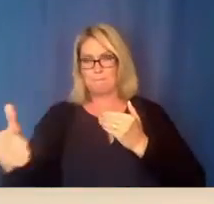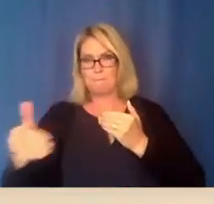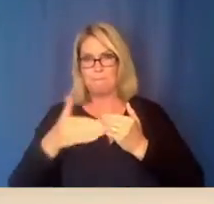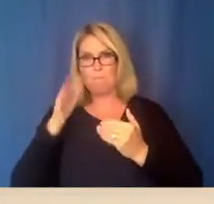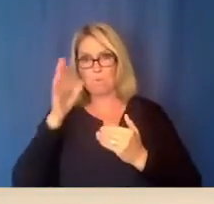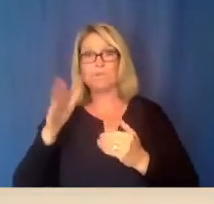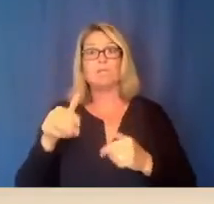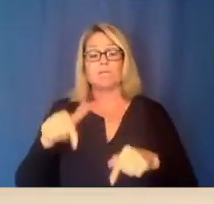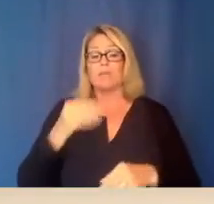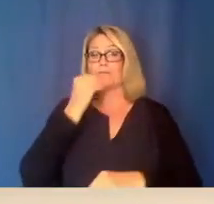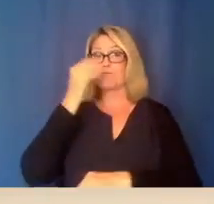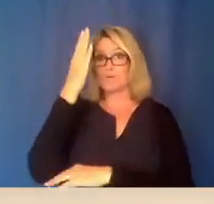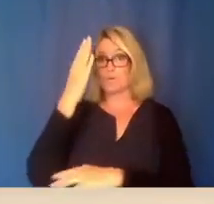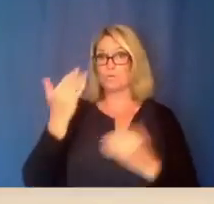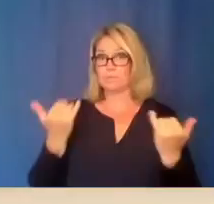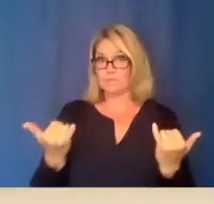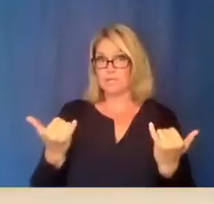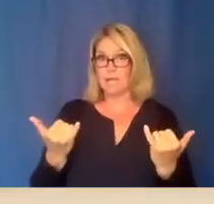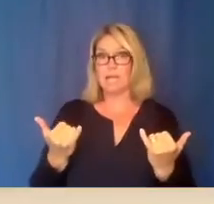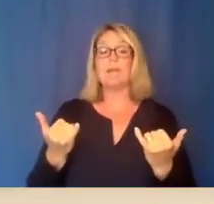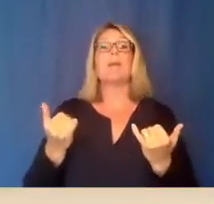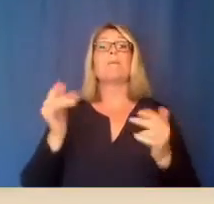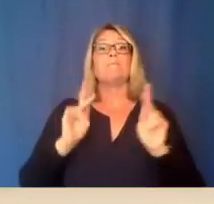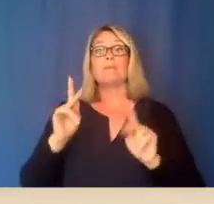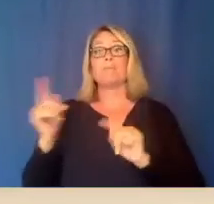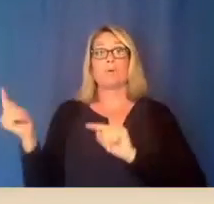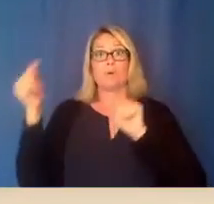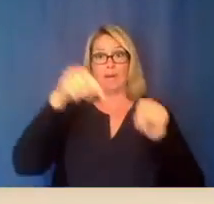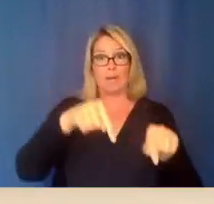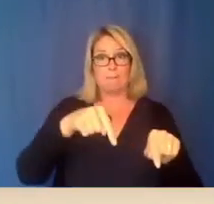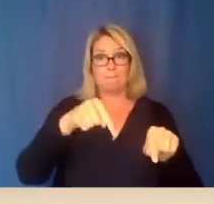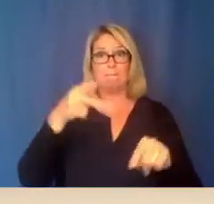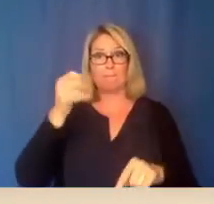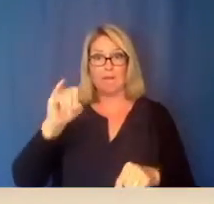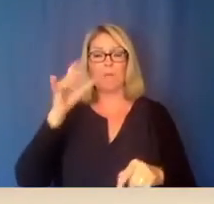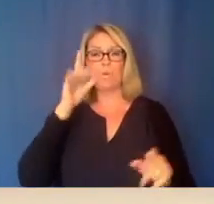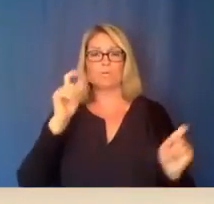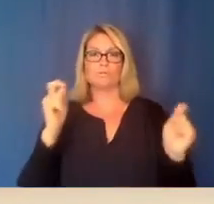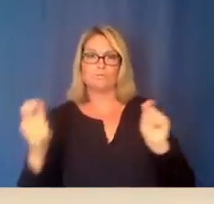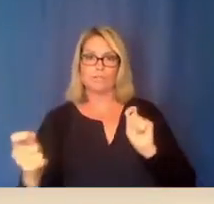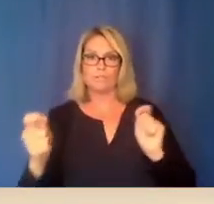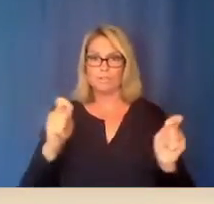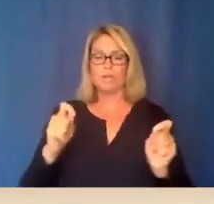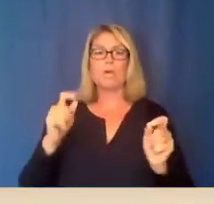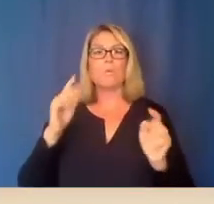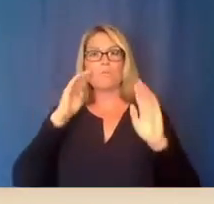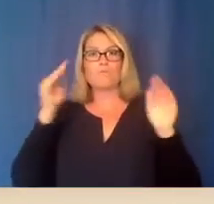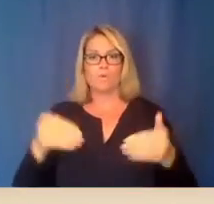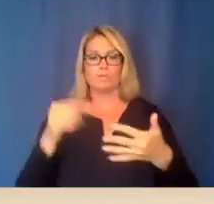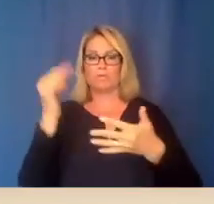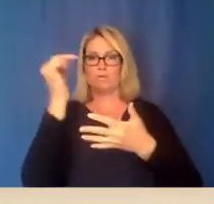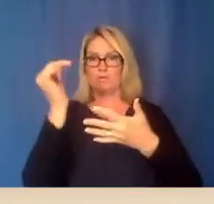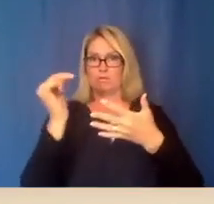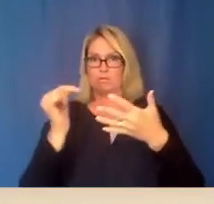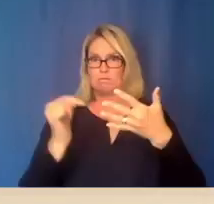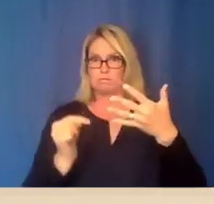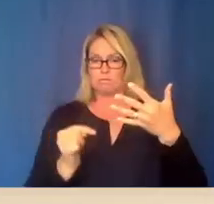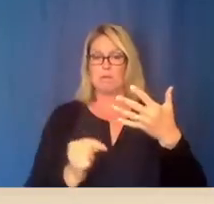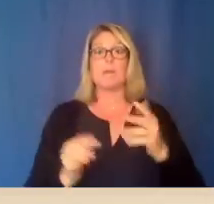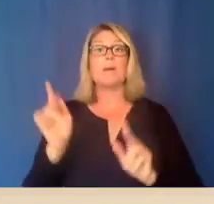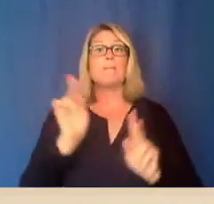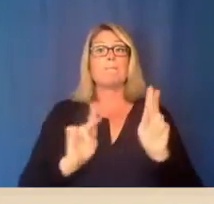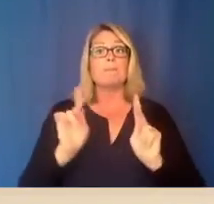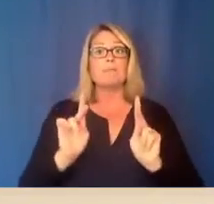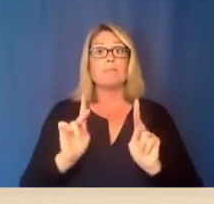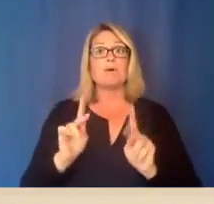noon today, our point of entry testing strategy will be adjusted to focus on the following groups: individuals from